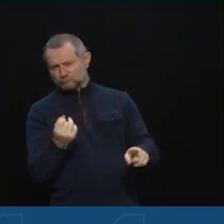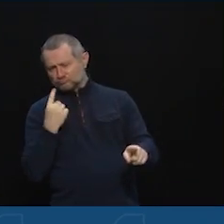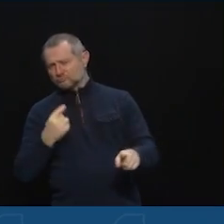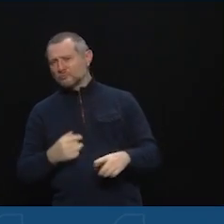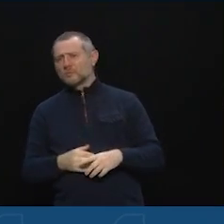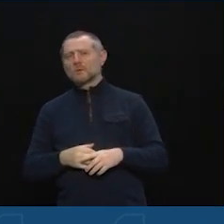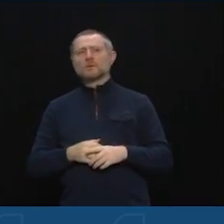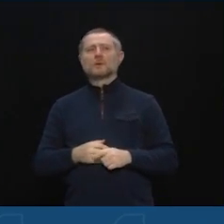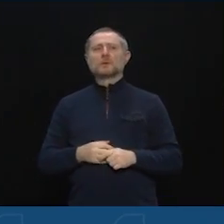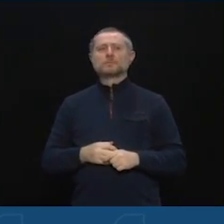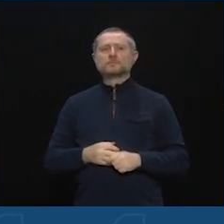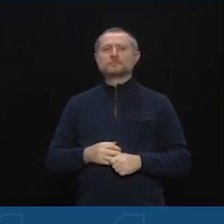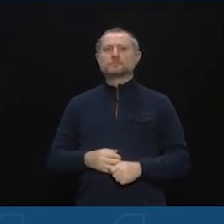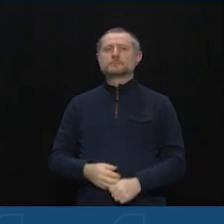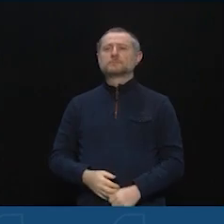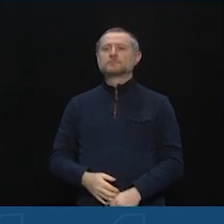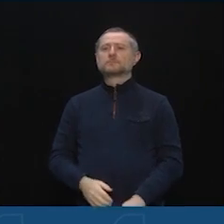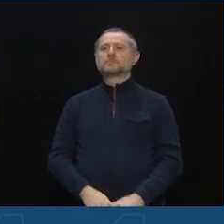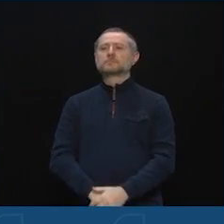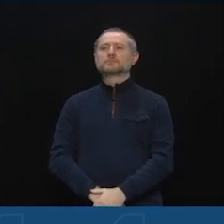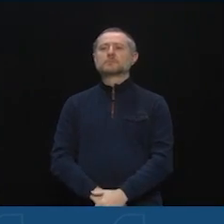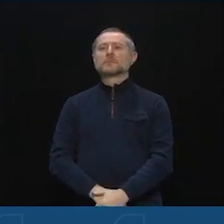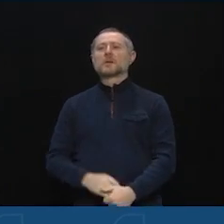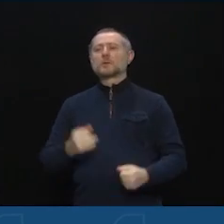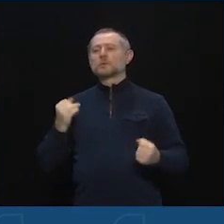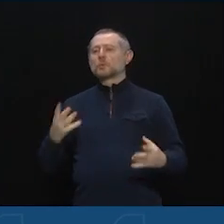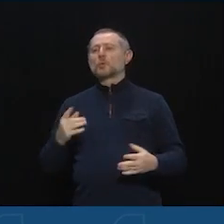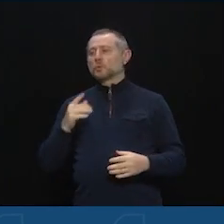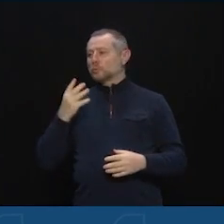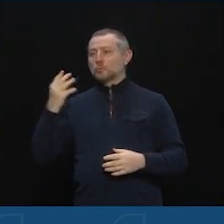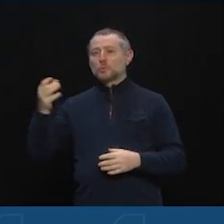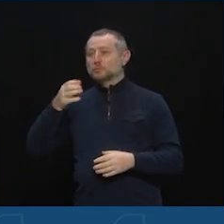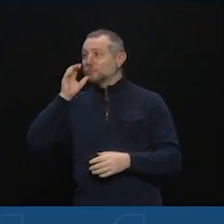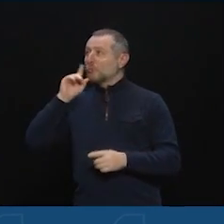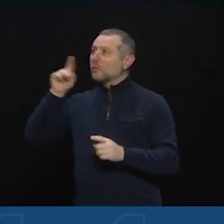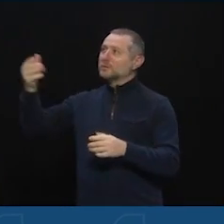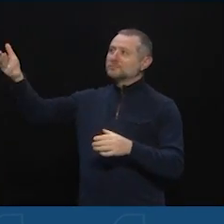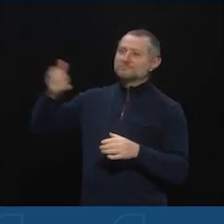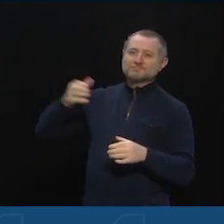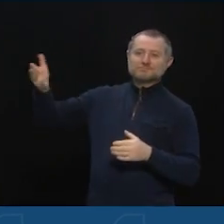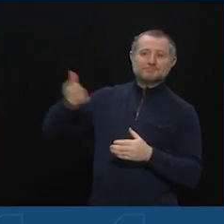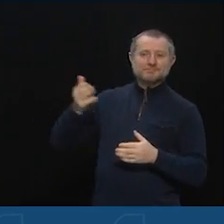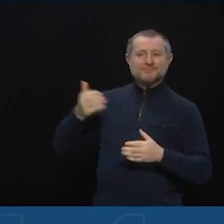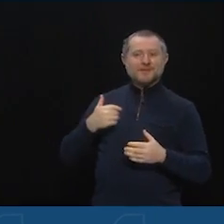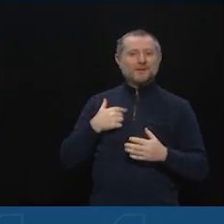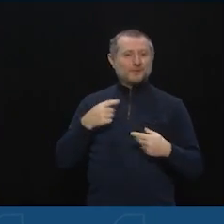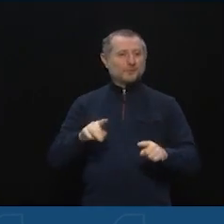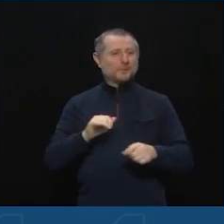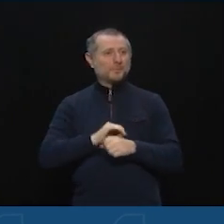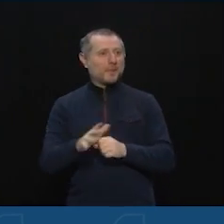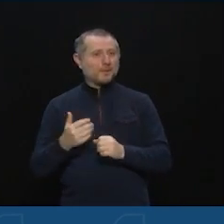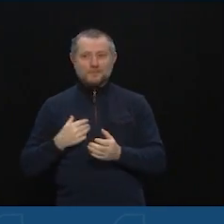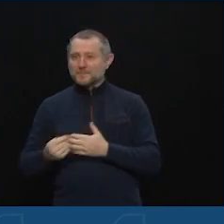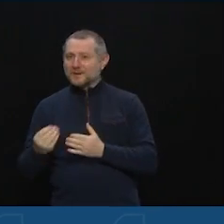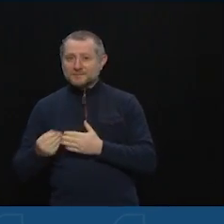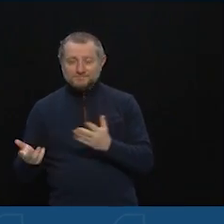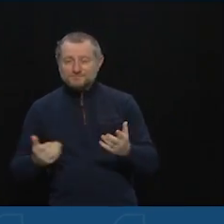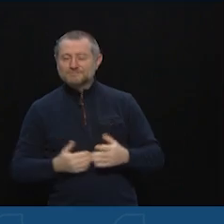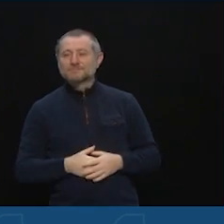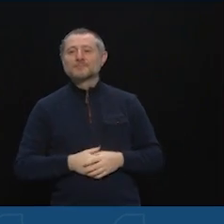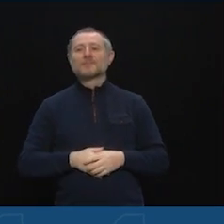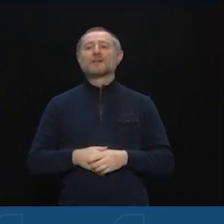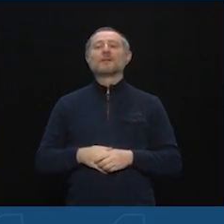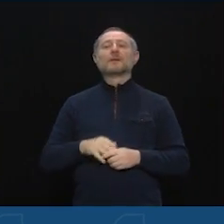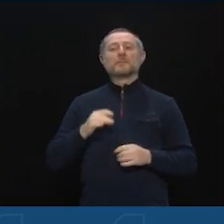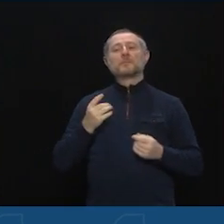Let me tell you, I can't tell you how many to-go drinks we got during the pandemic that were extremely valuable. But it's just is vibrant, is